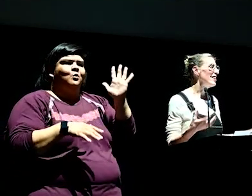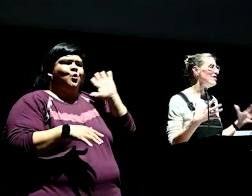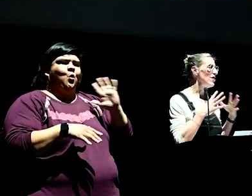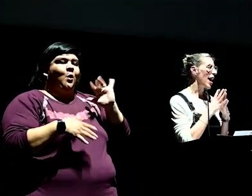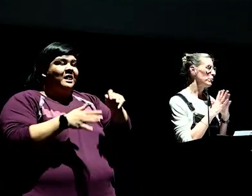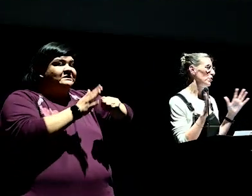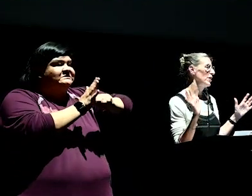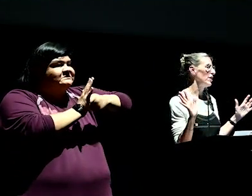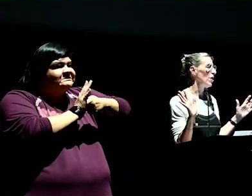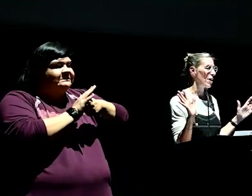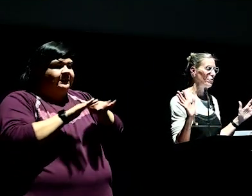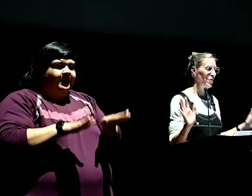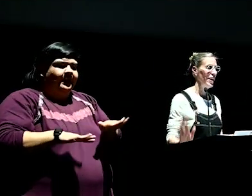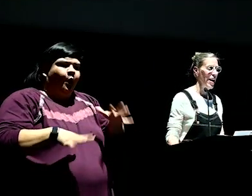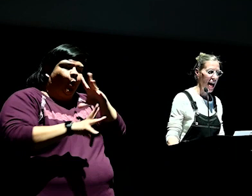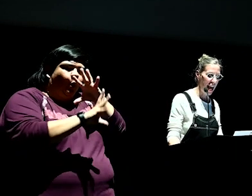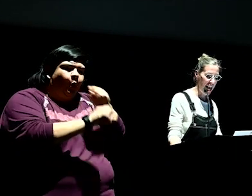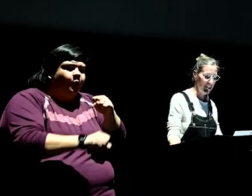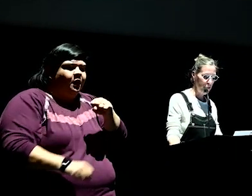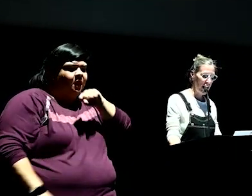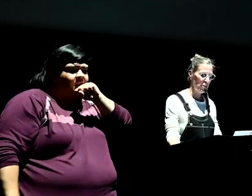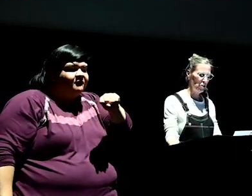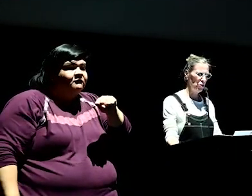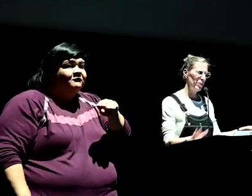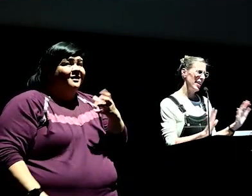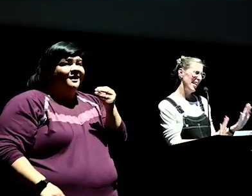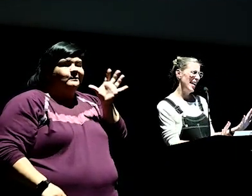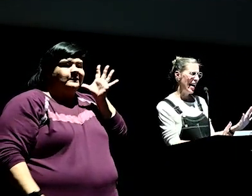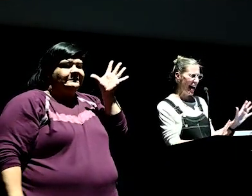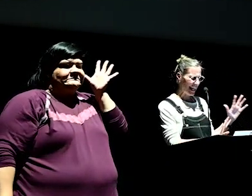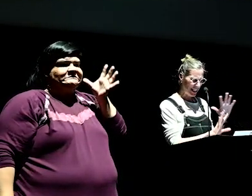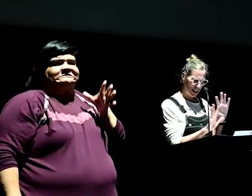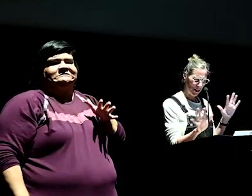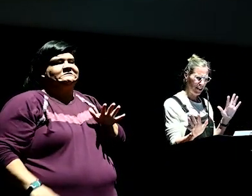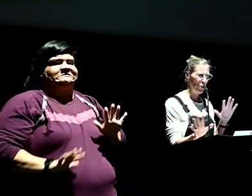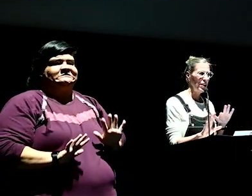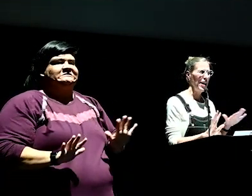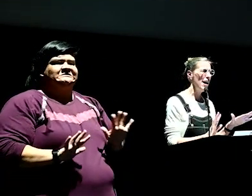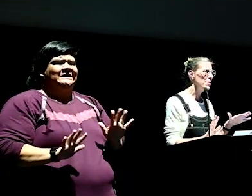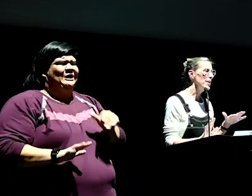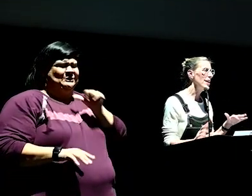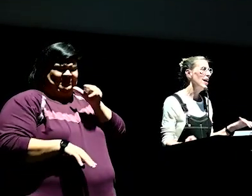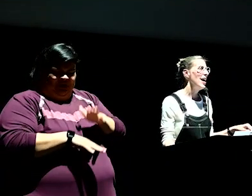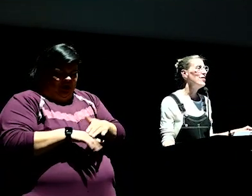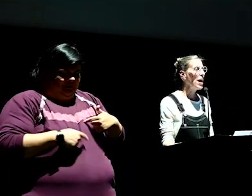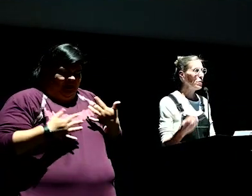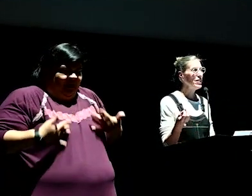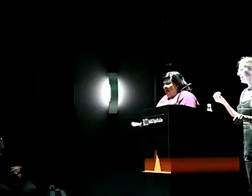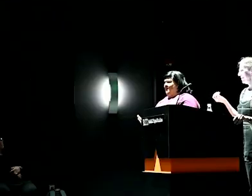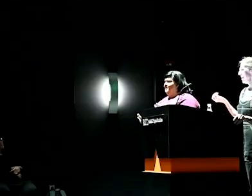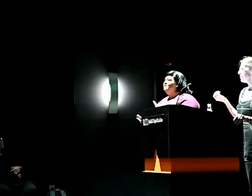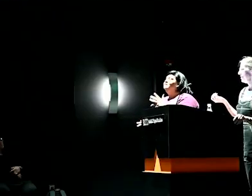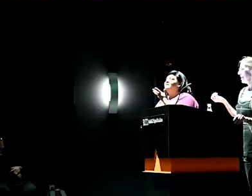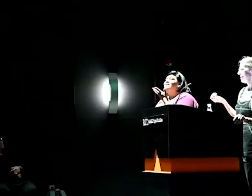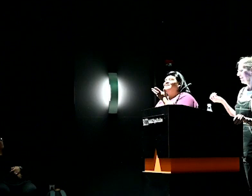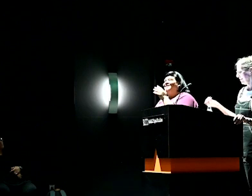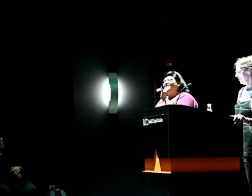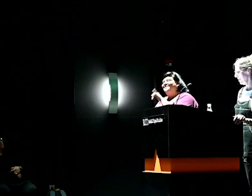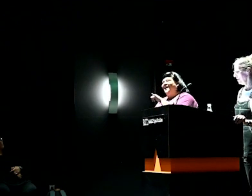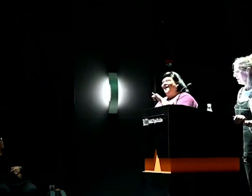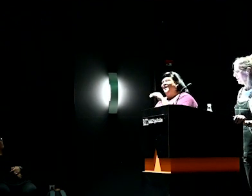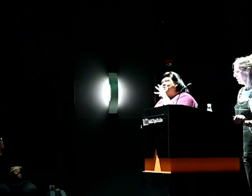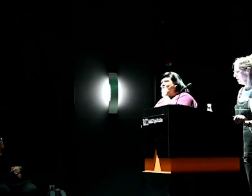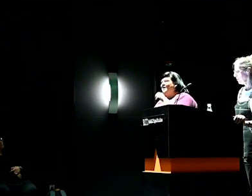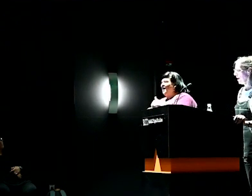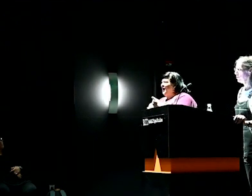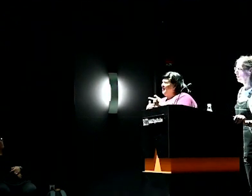that kids absolutely loved. And parents were like, like, don't get it on me. And that was the essence of